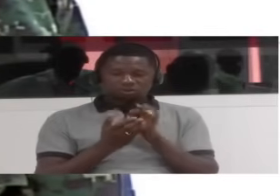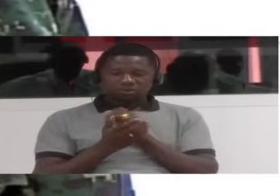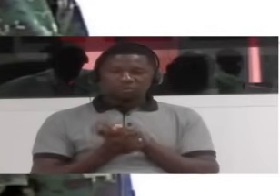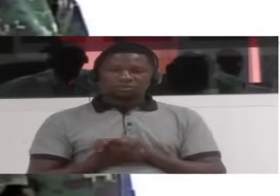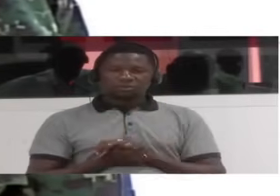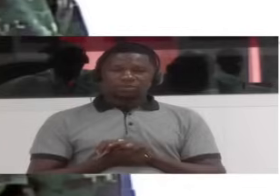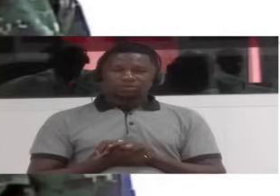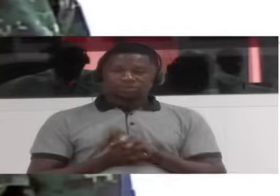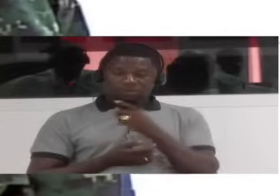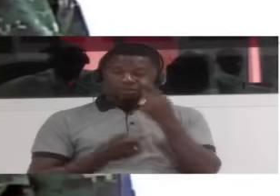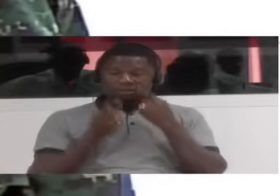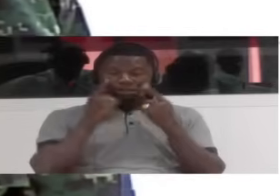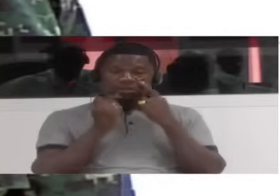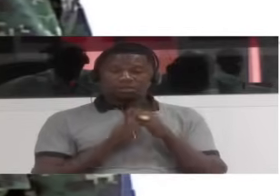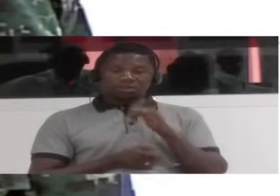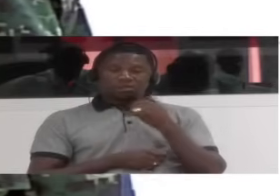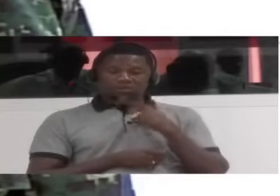Was he crying? Yeah, he was.